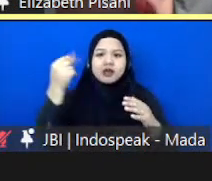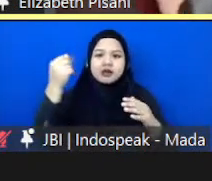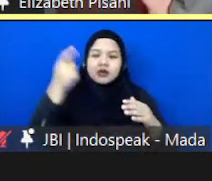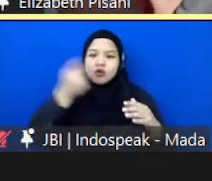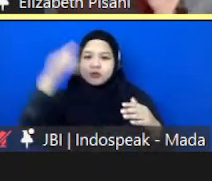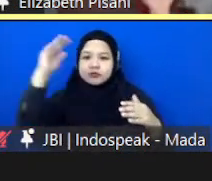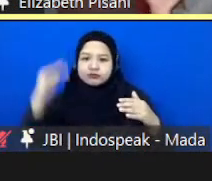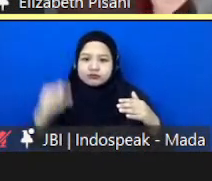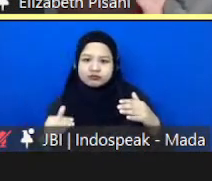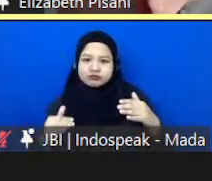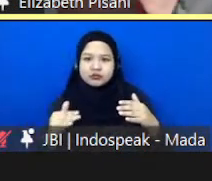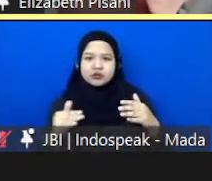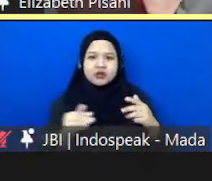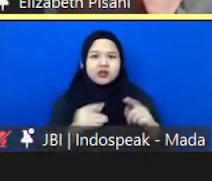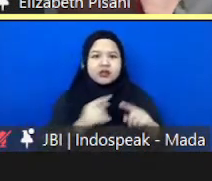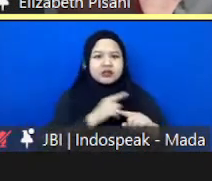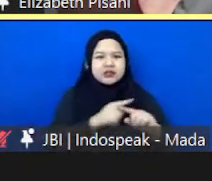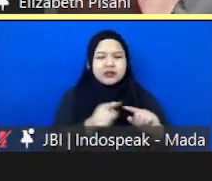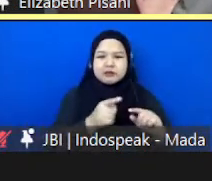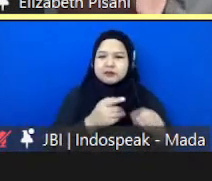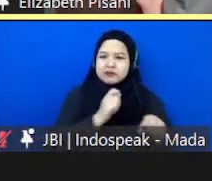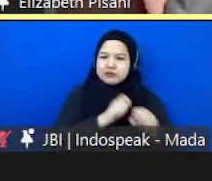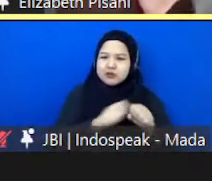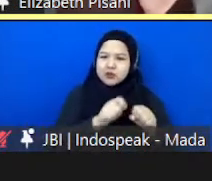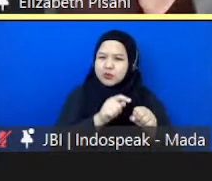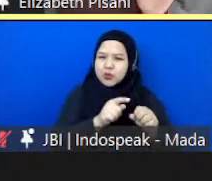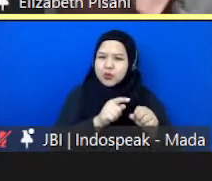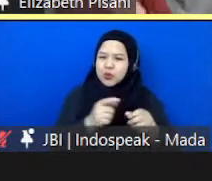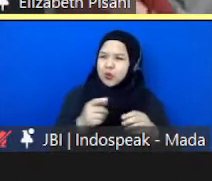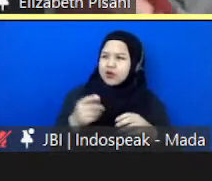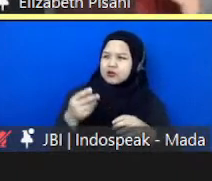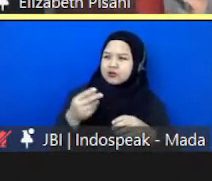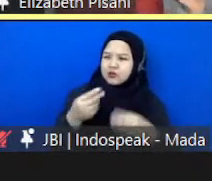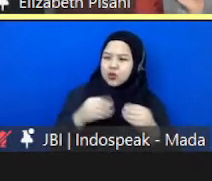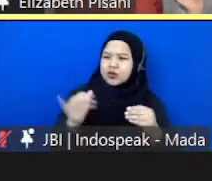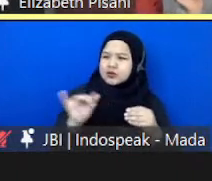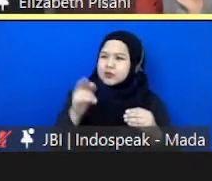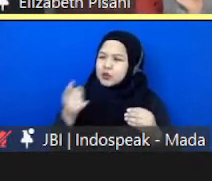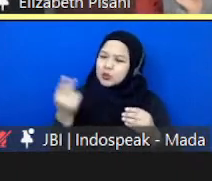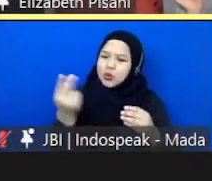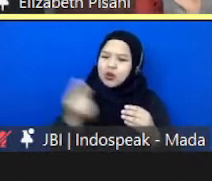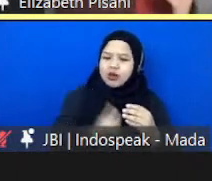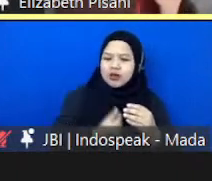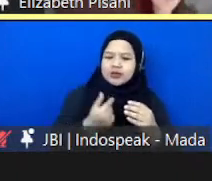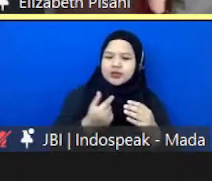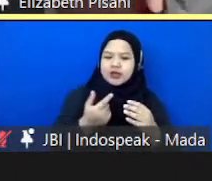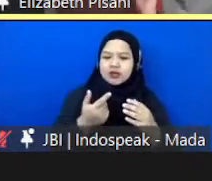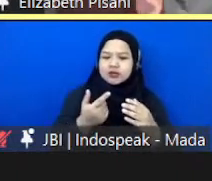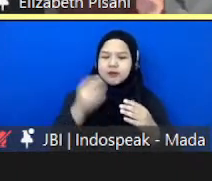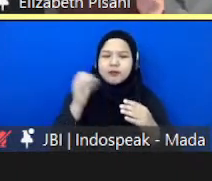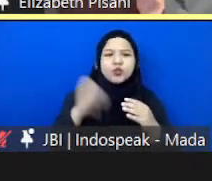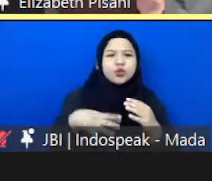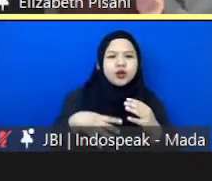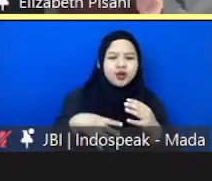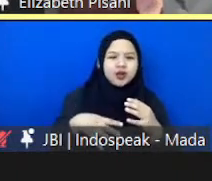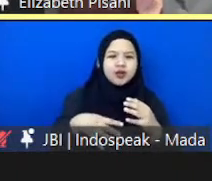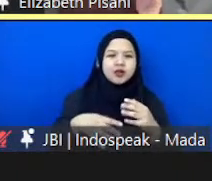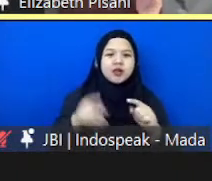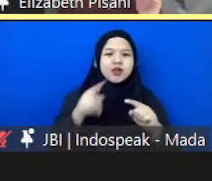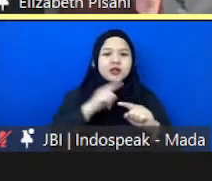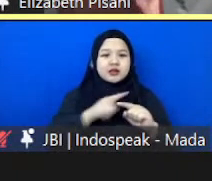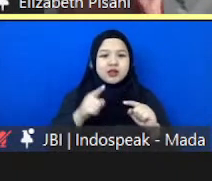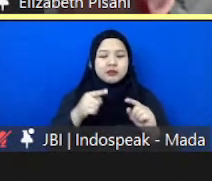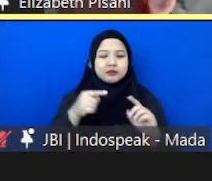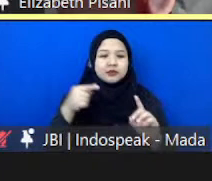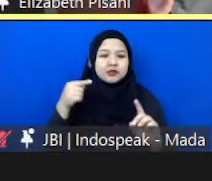can say, you know what, we can't produce at that price at quality, so we're going to get out of the market, and that causes a risk of